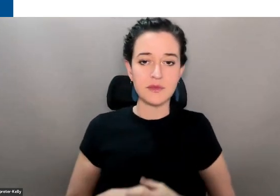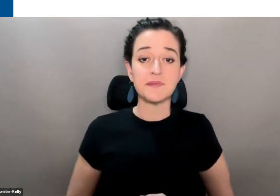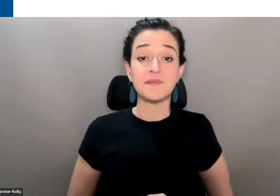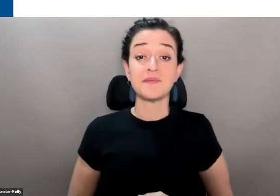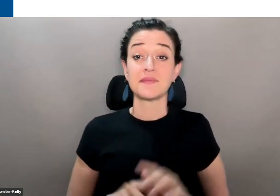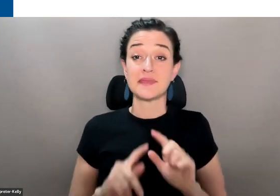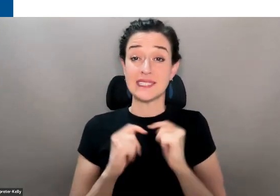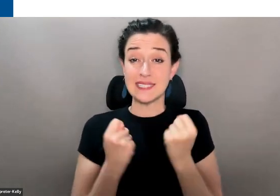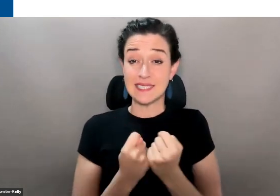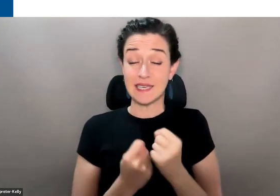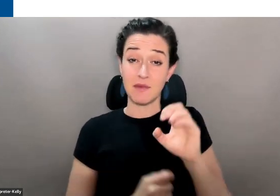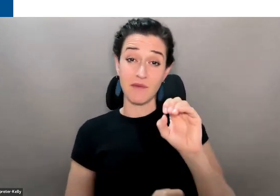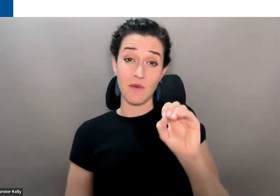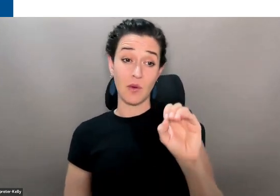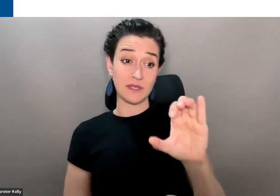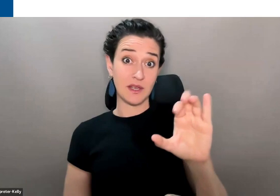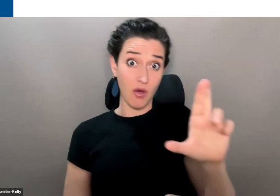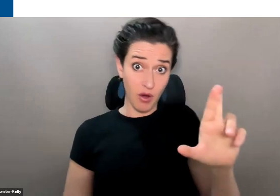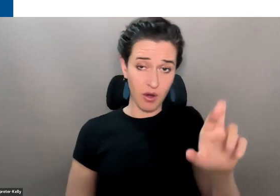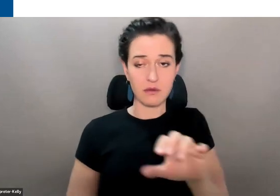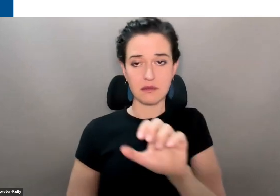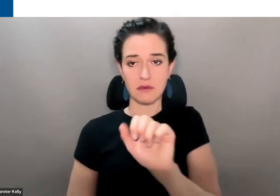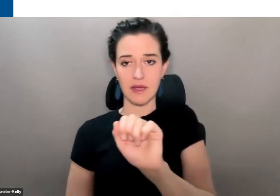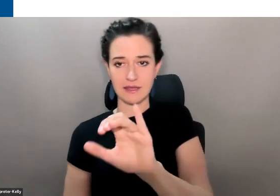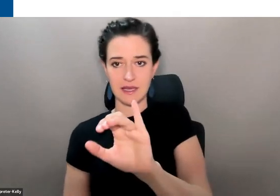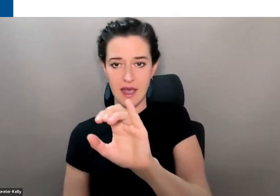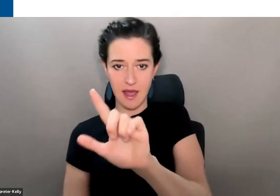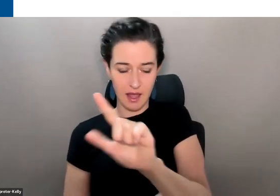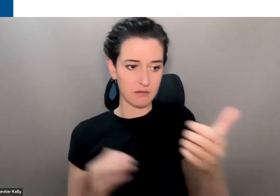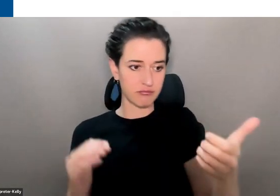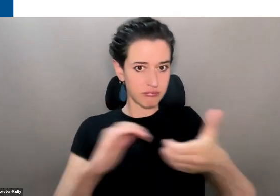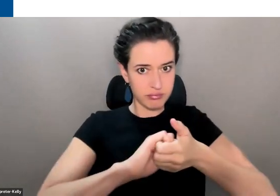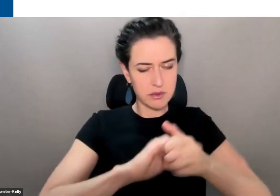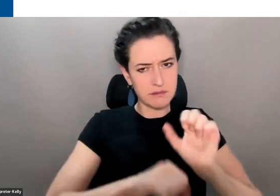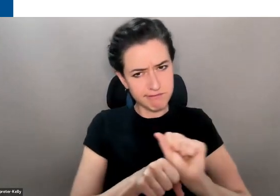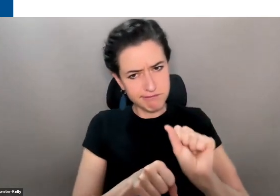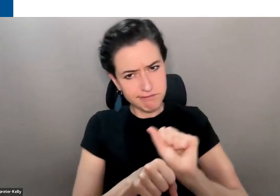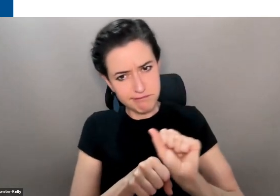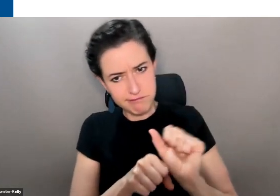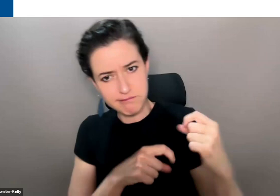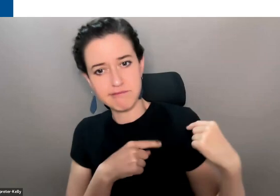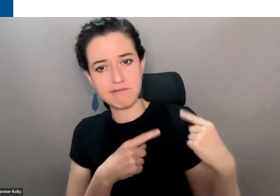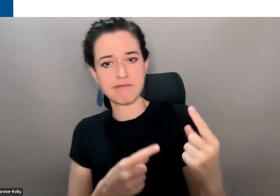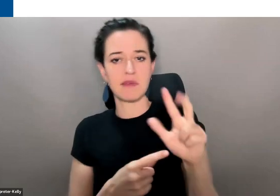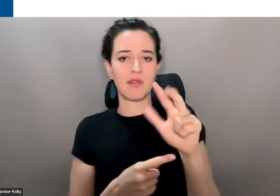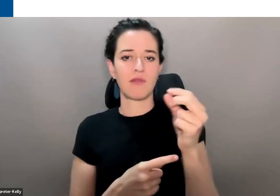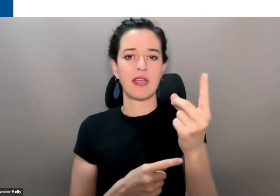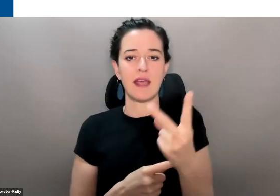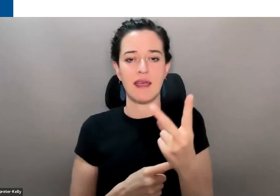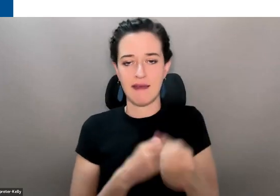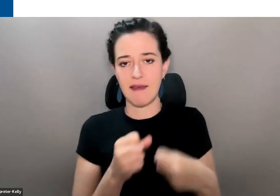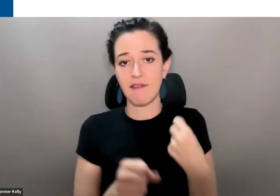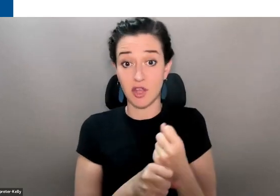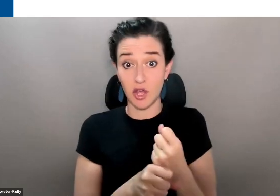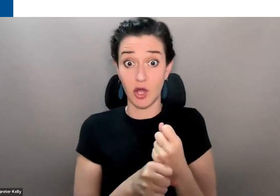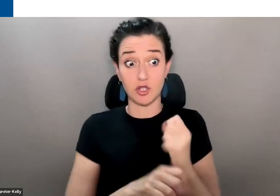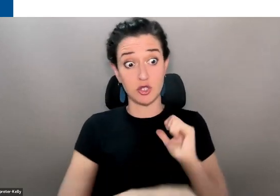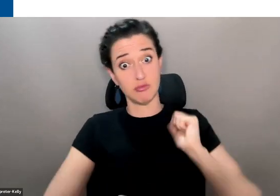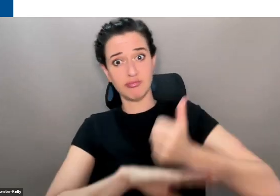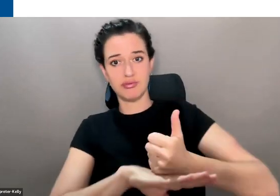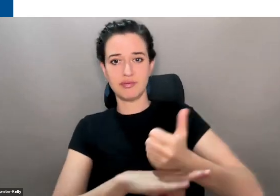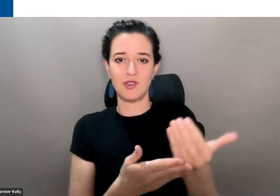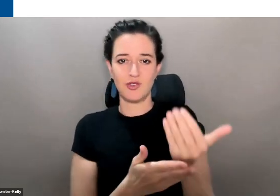OCR and ACL worked incredibly hard over the last 3.5 years in making these regulations into a